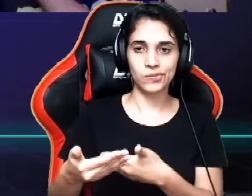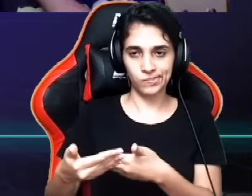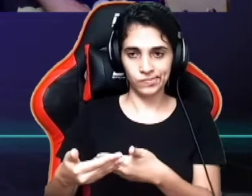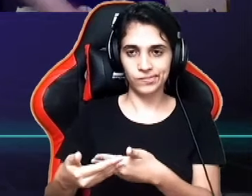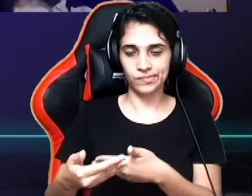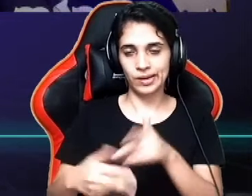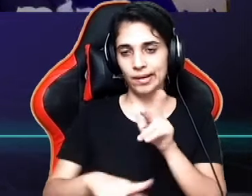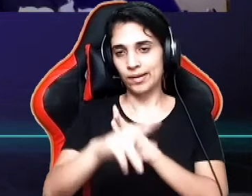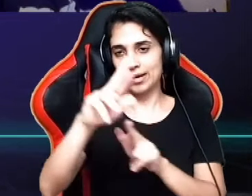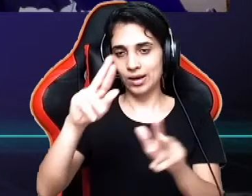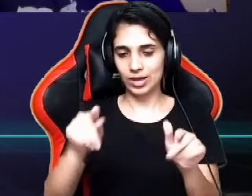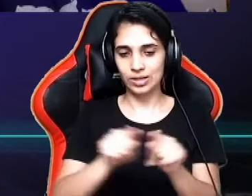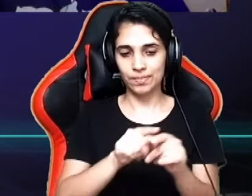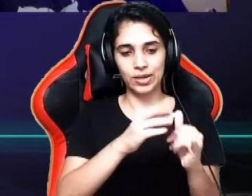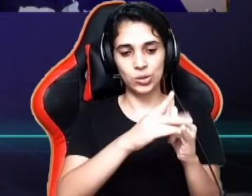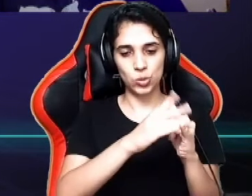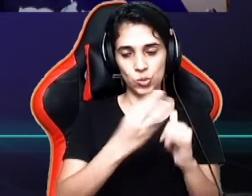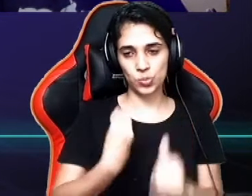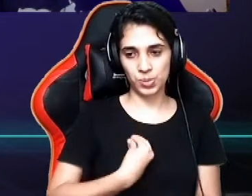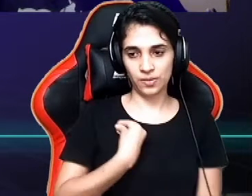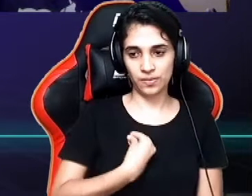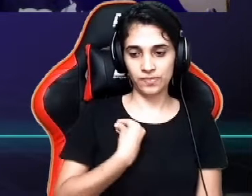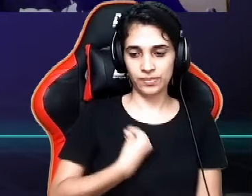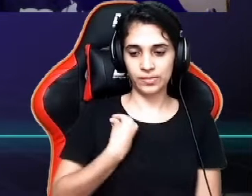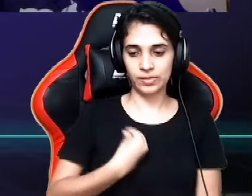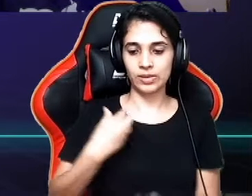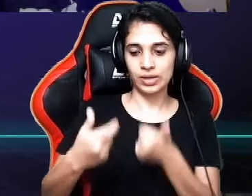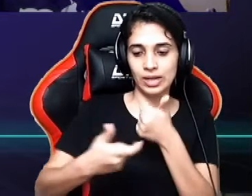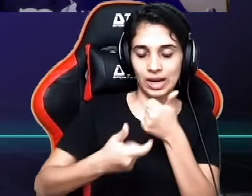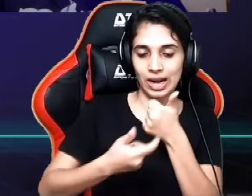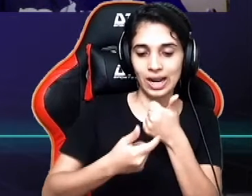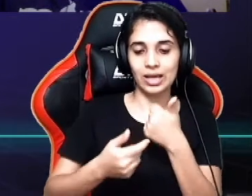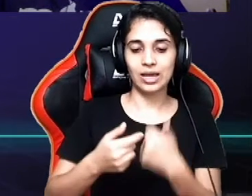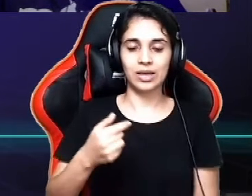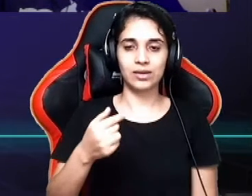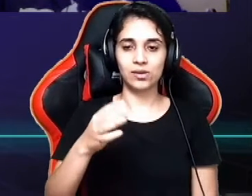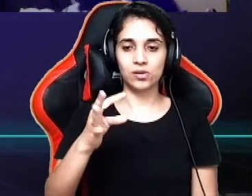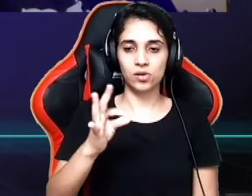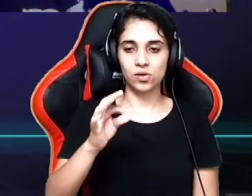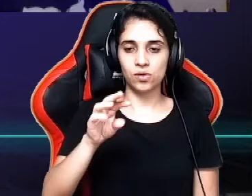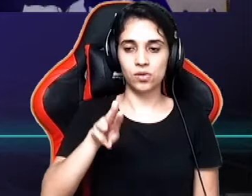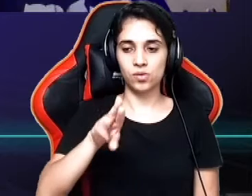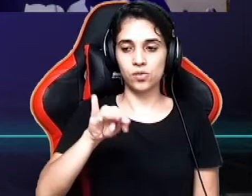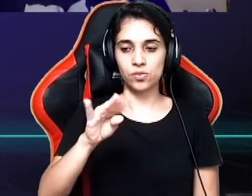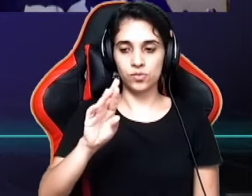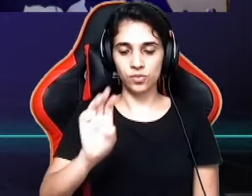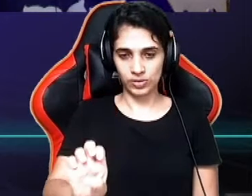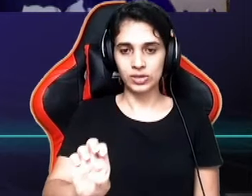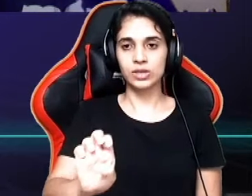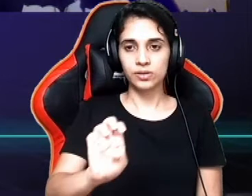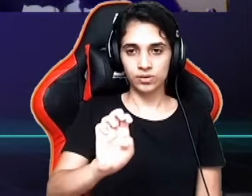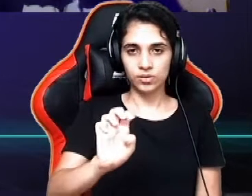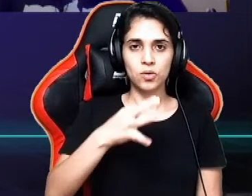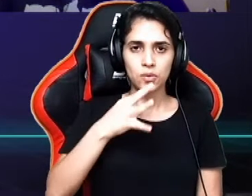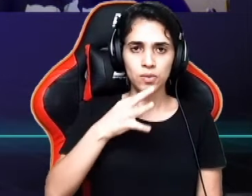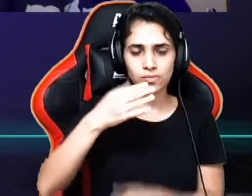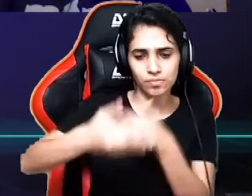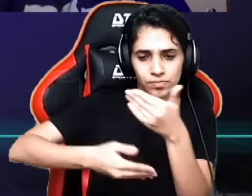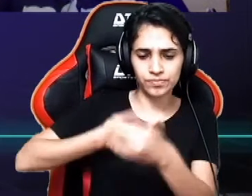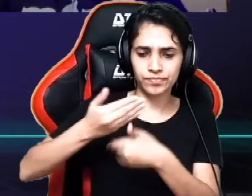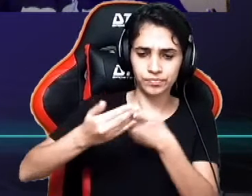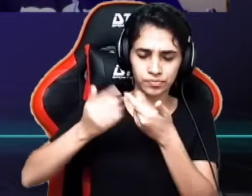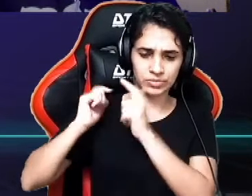reposts, and sharings, and live YouTube, the Twitch. So we can understand the